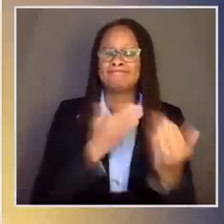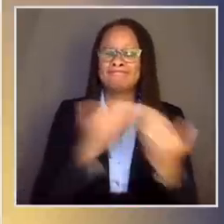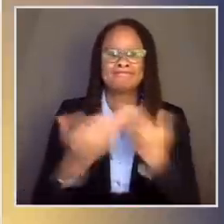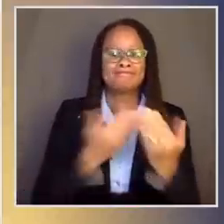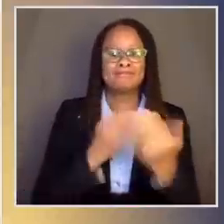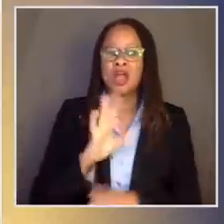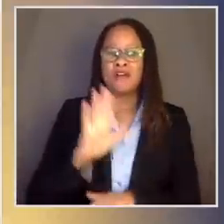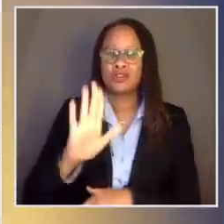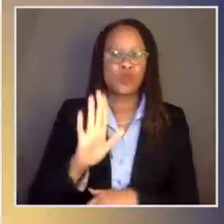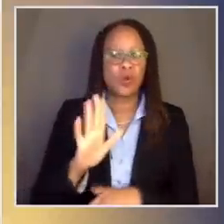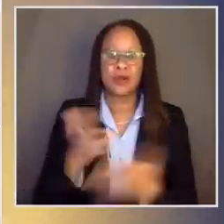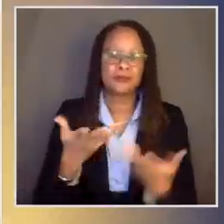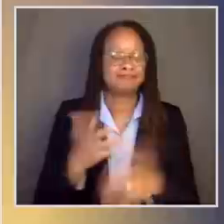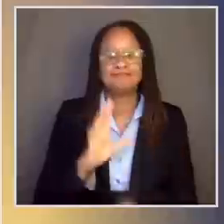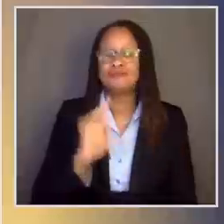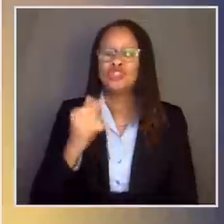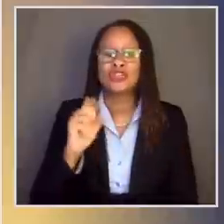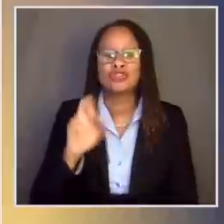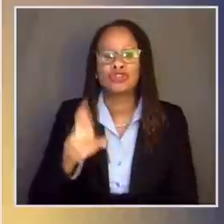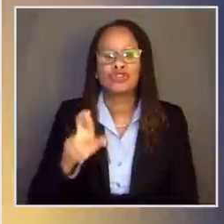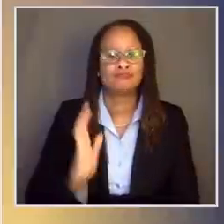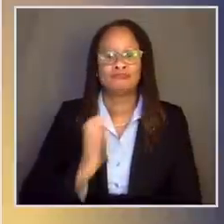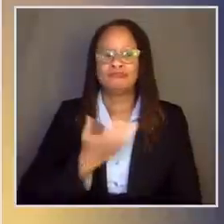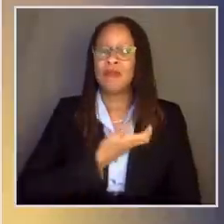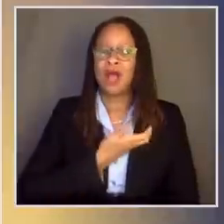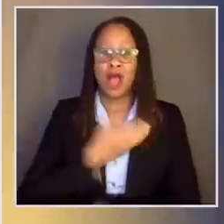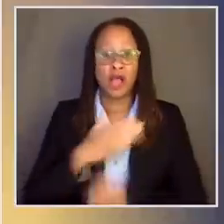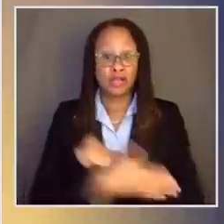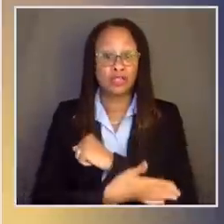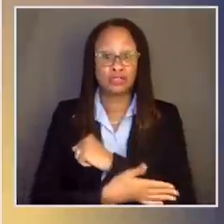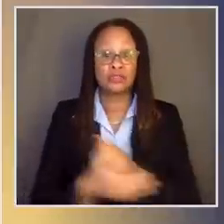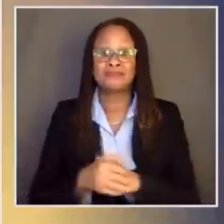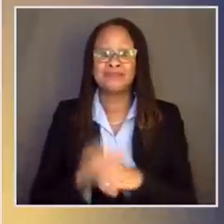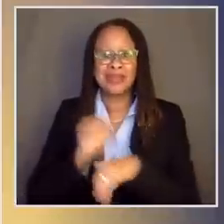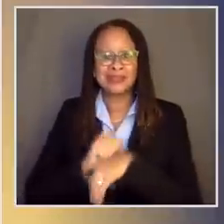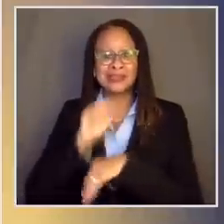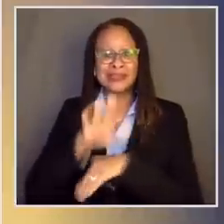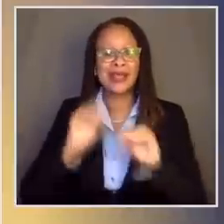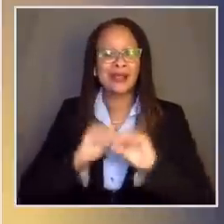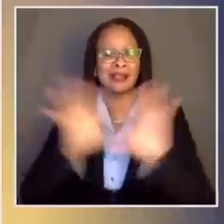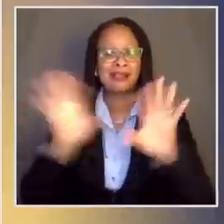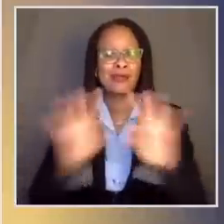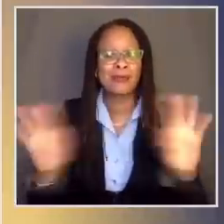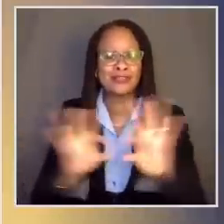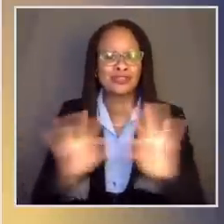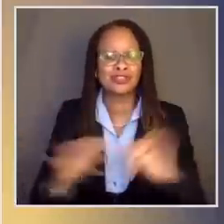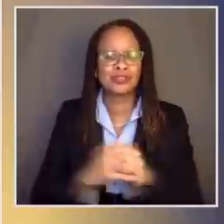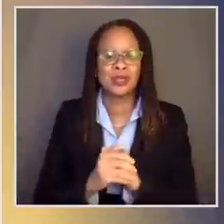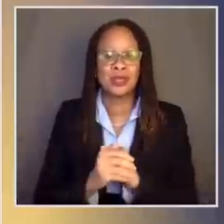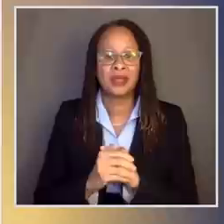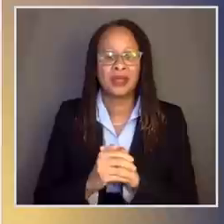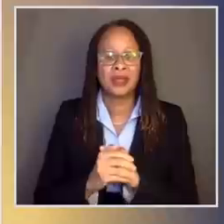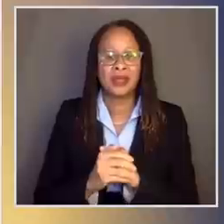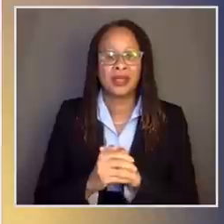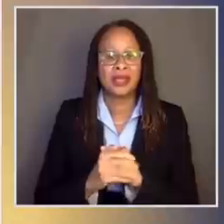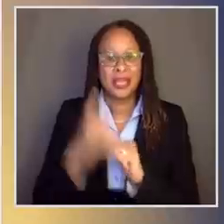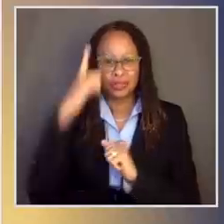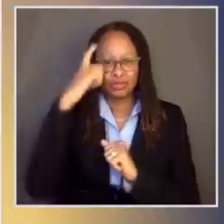gender, our country has sent you a clear message. Dream with